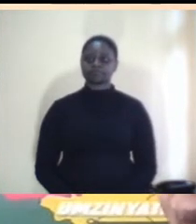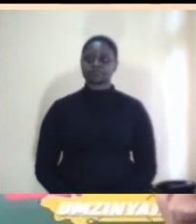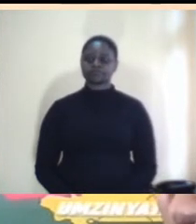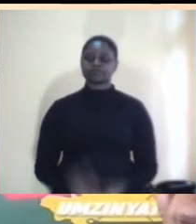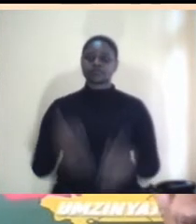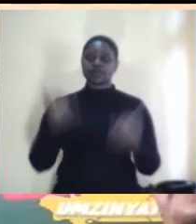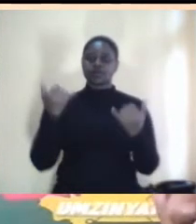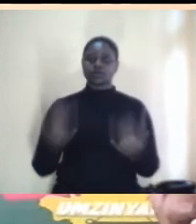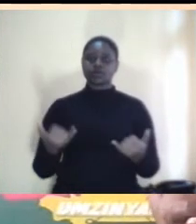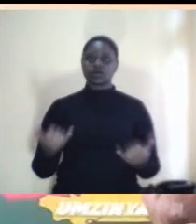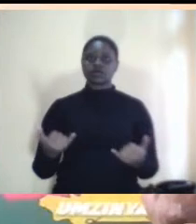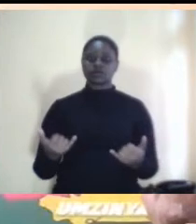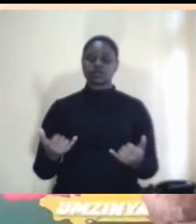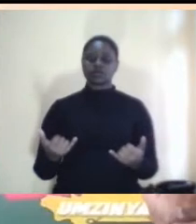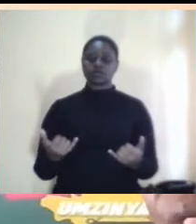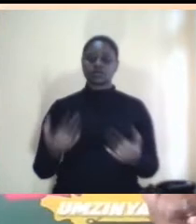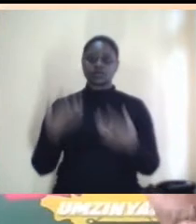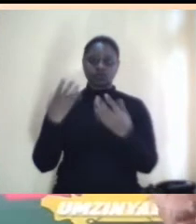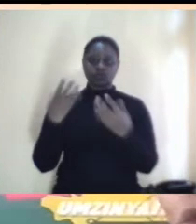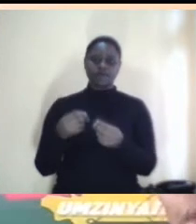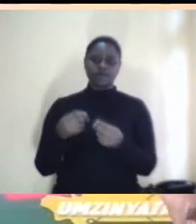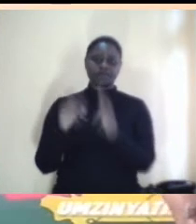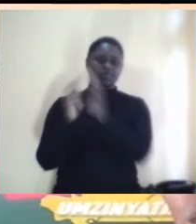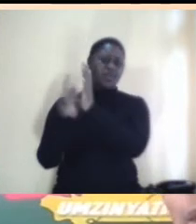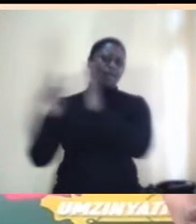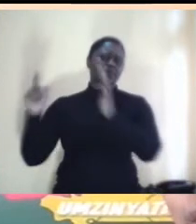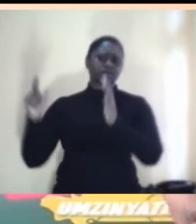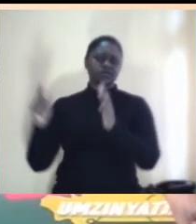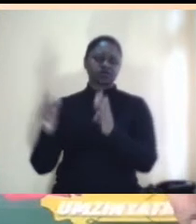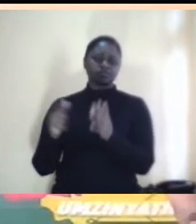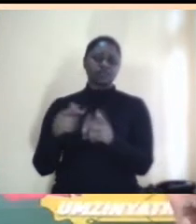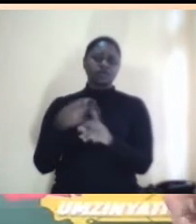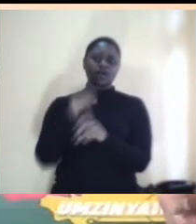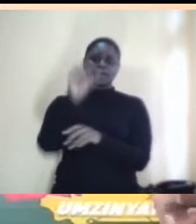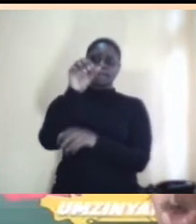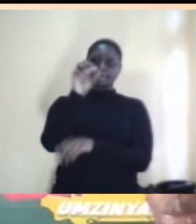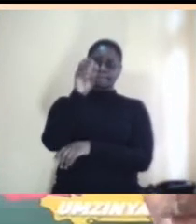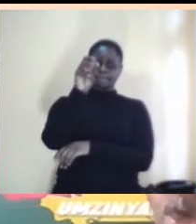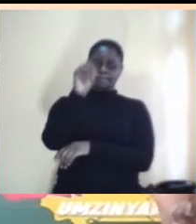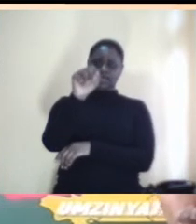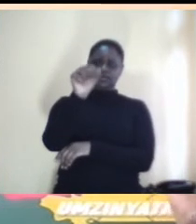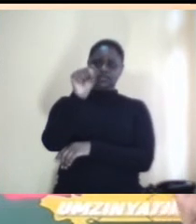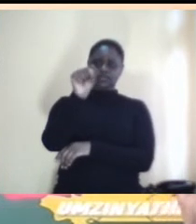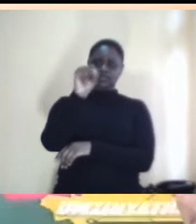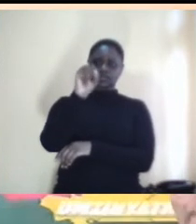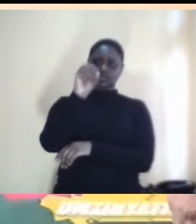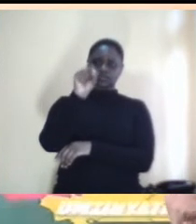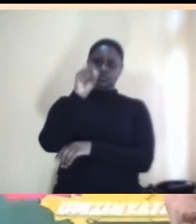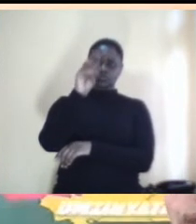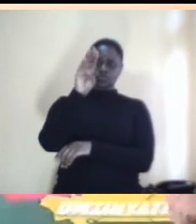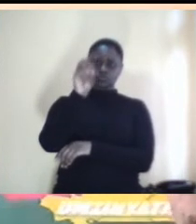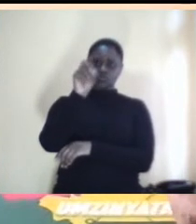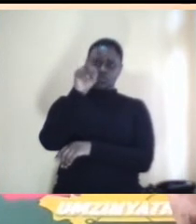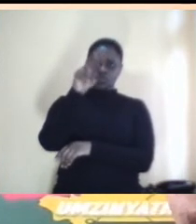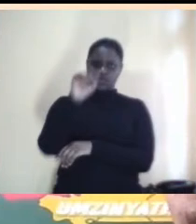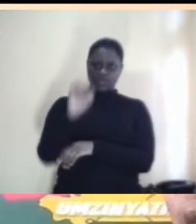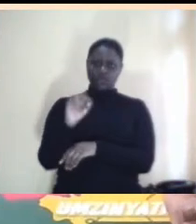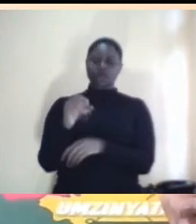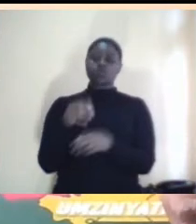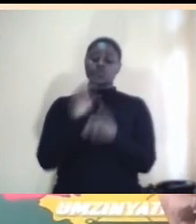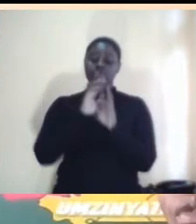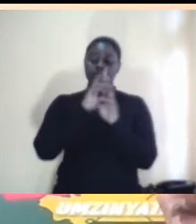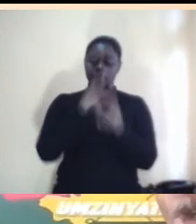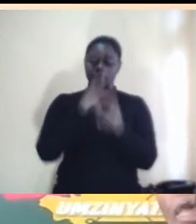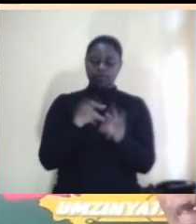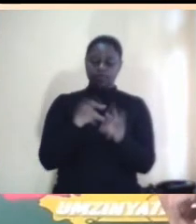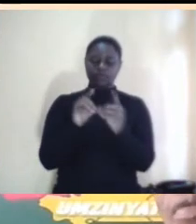We have an analytical laboratory, Mazibuye Masisweni, which we want to report also that the department is in